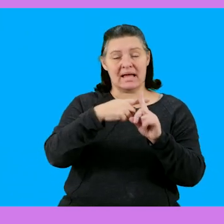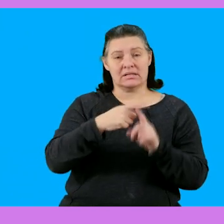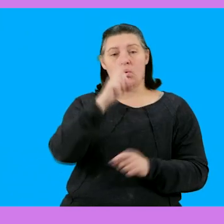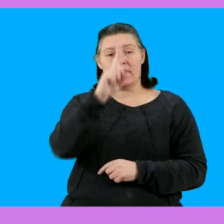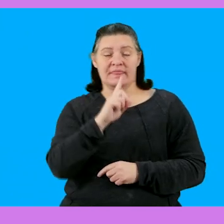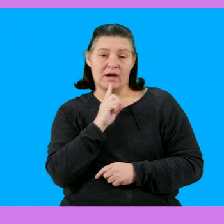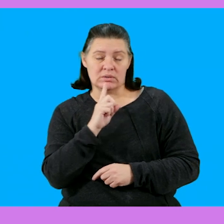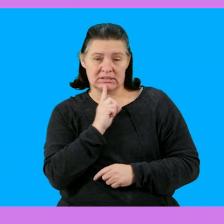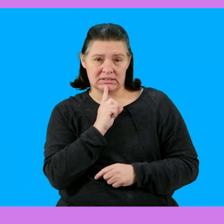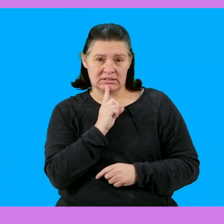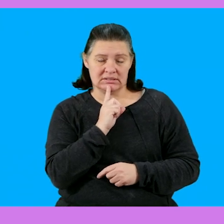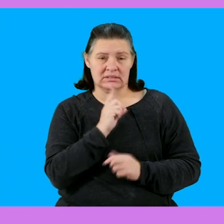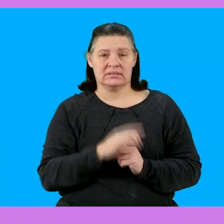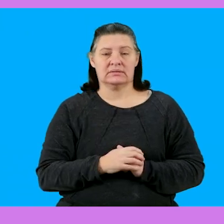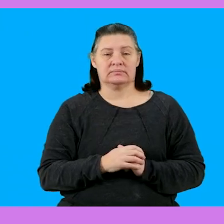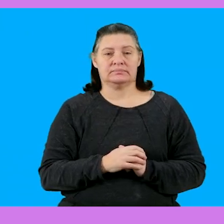plus the 1,000.